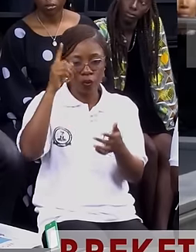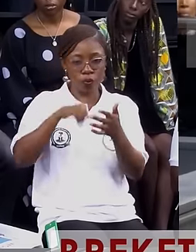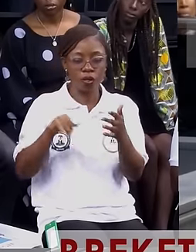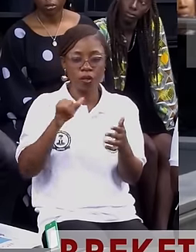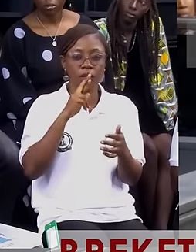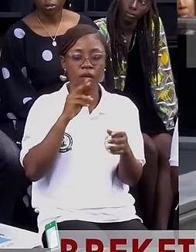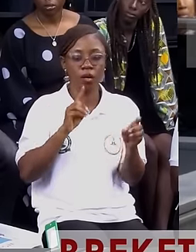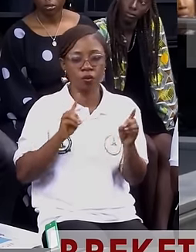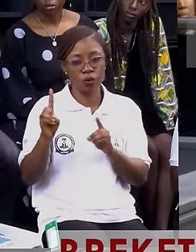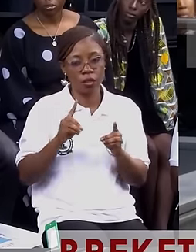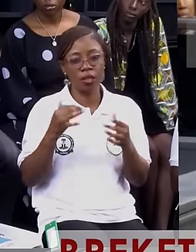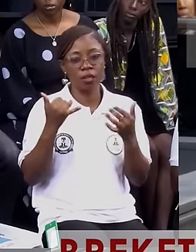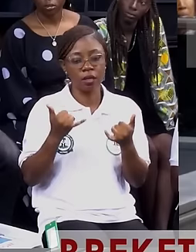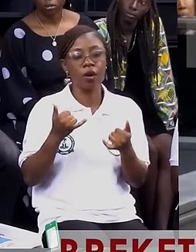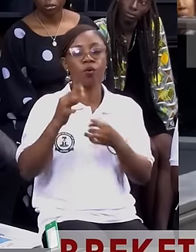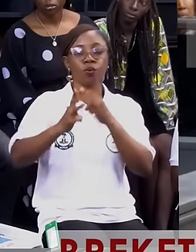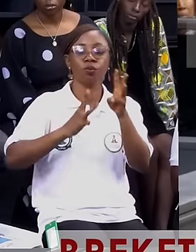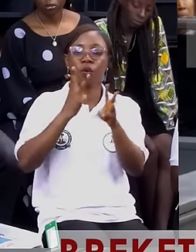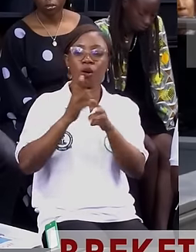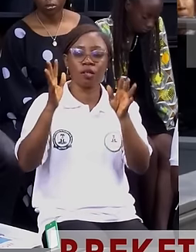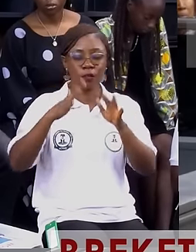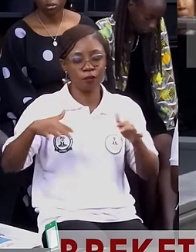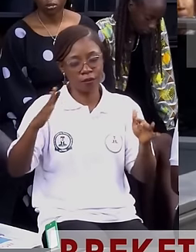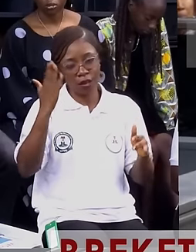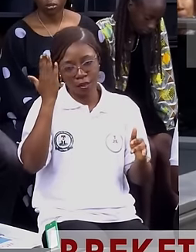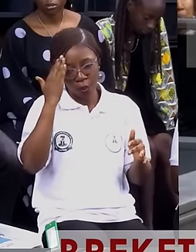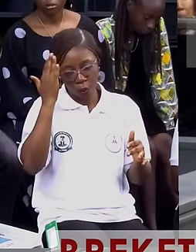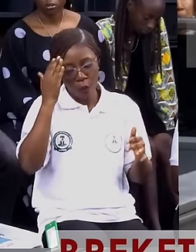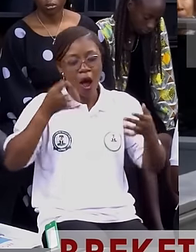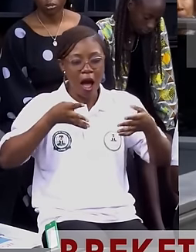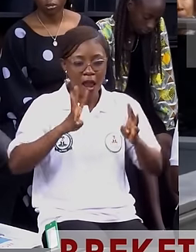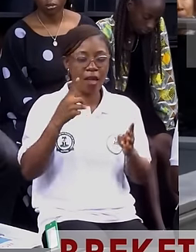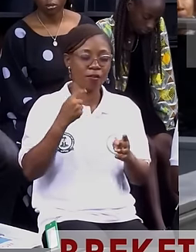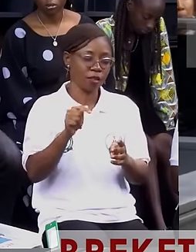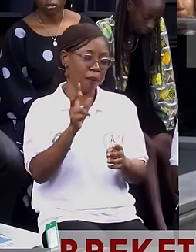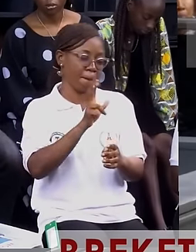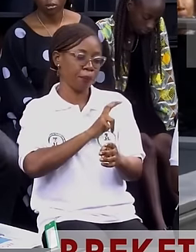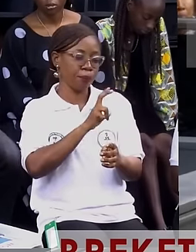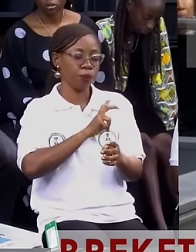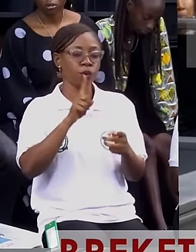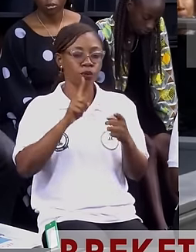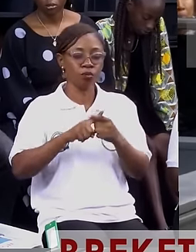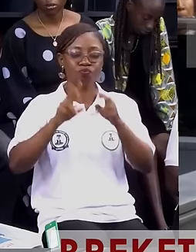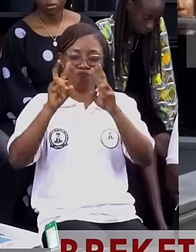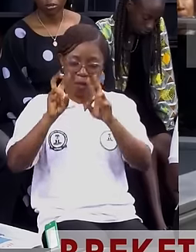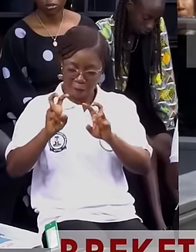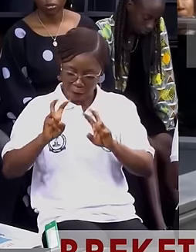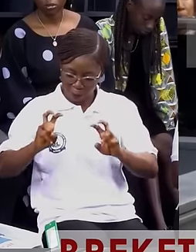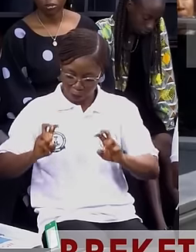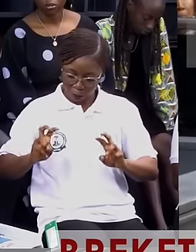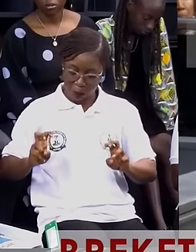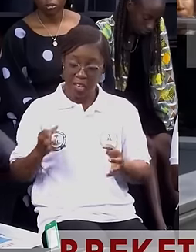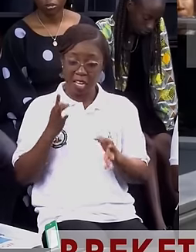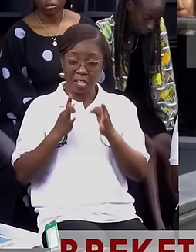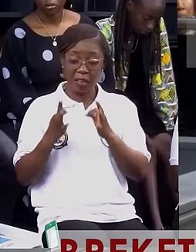we are in the know. The whole world is in the know. Allow the police to do proper investigation. If they